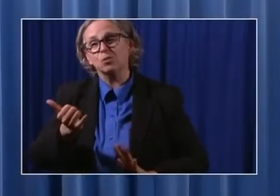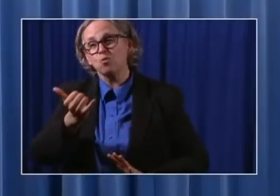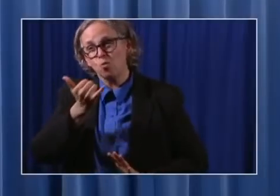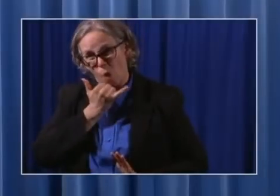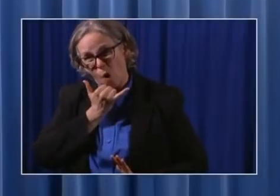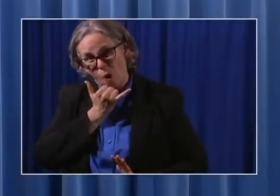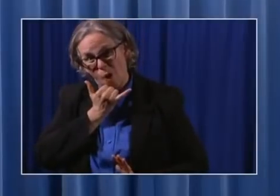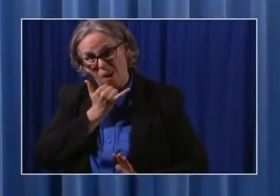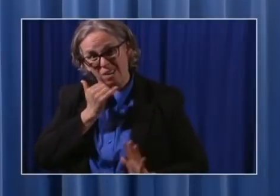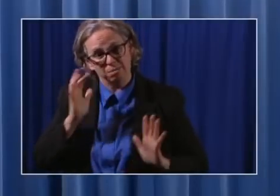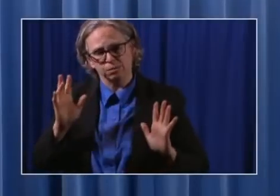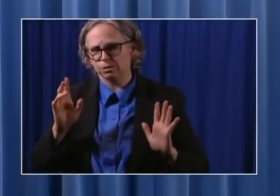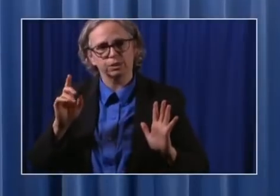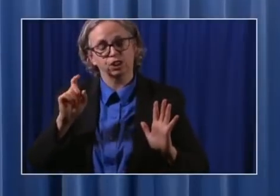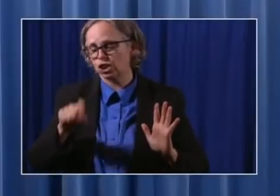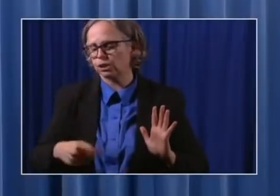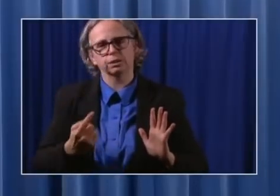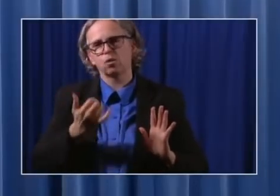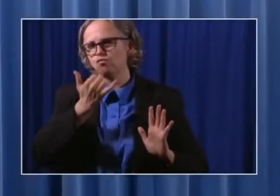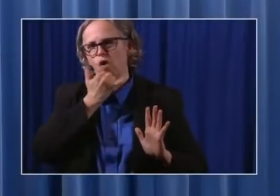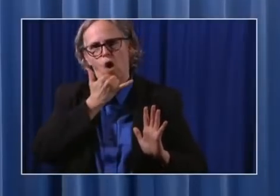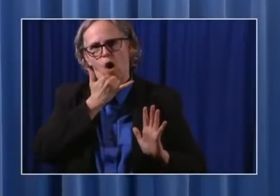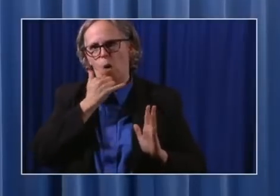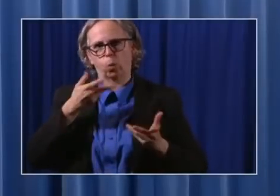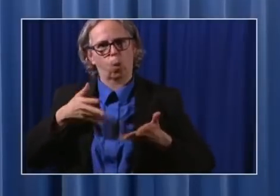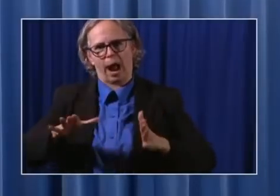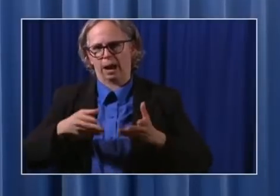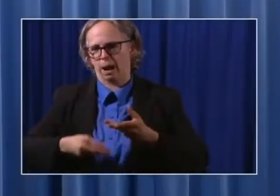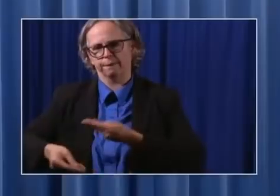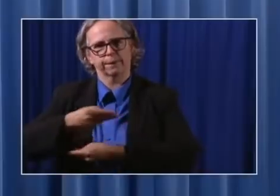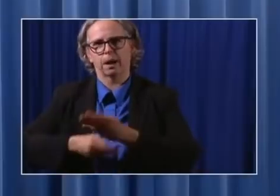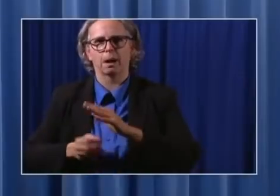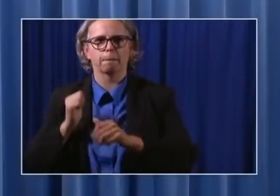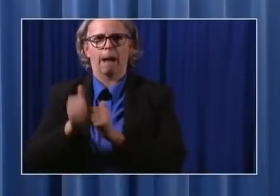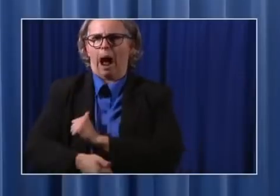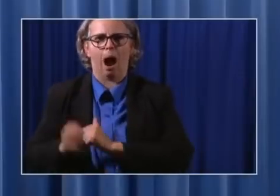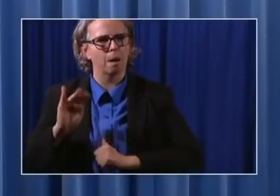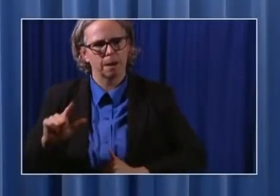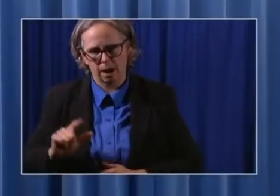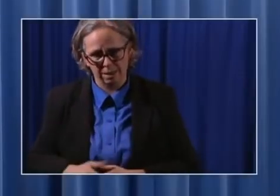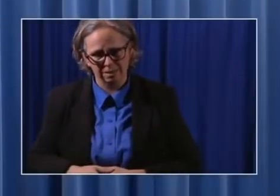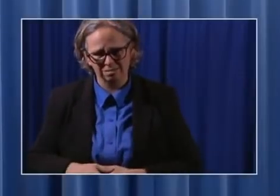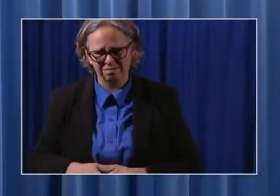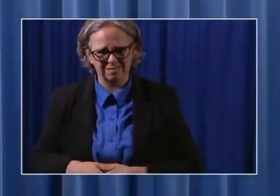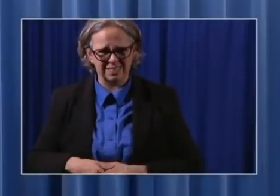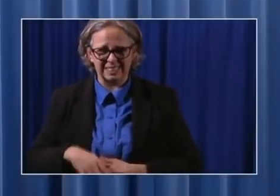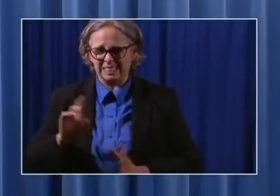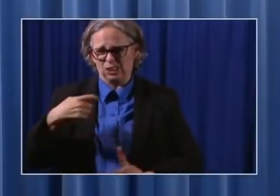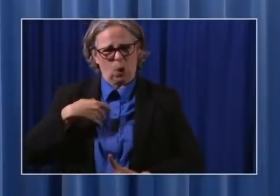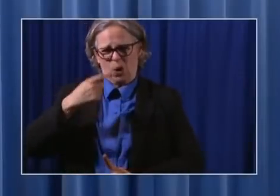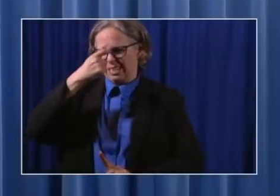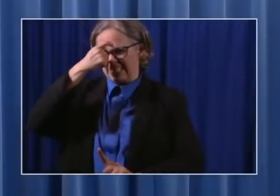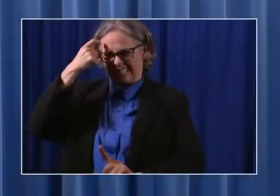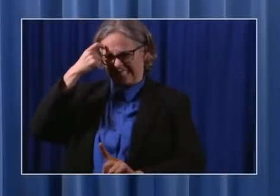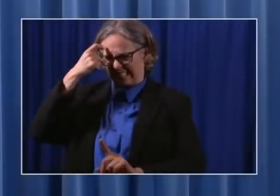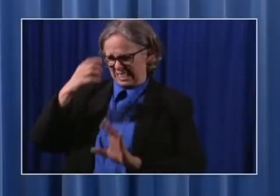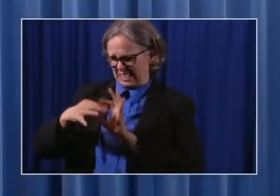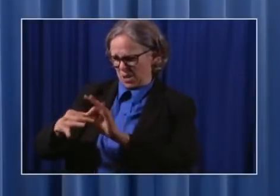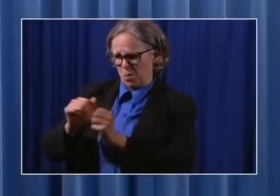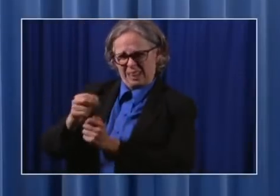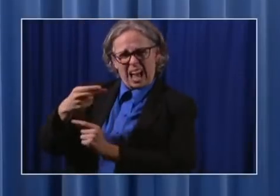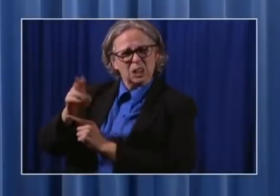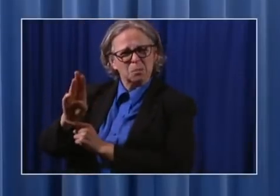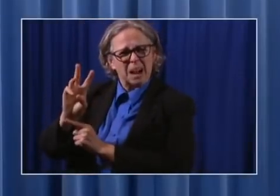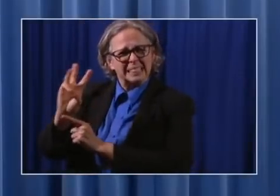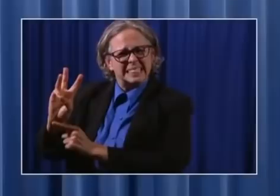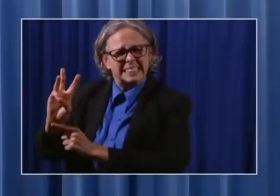wrong. And it forever taints what happened. And so ultimately, the most important thing